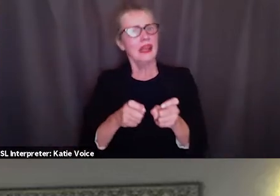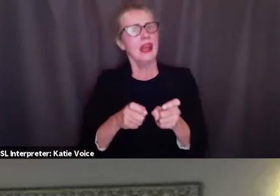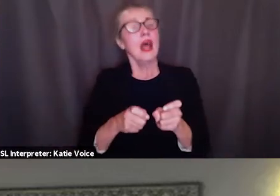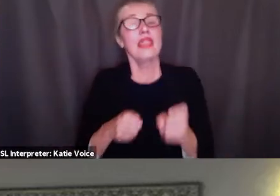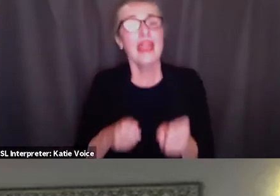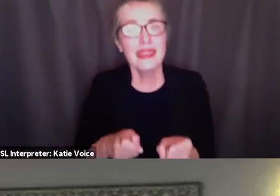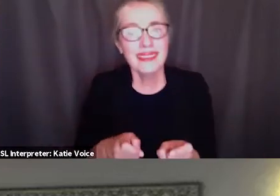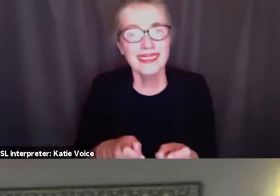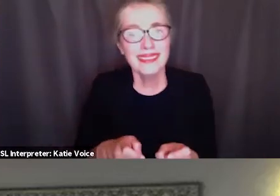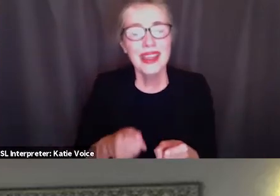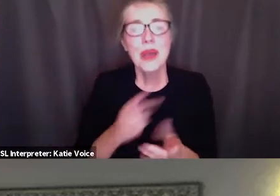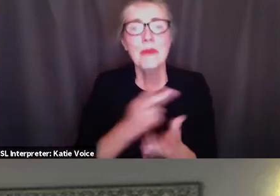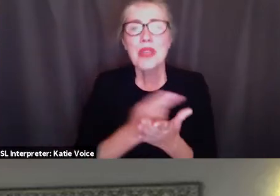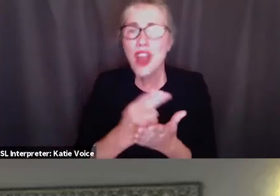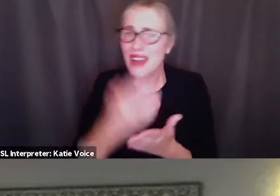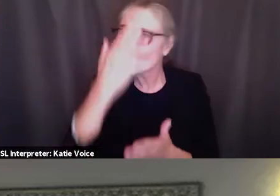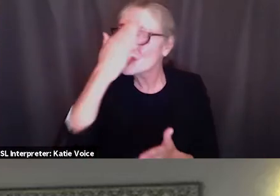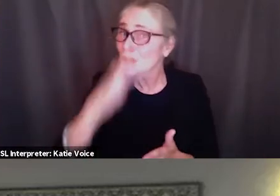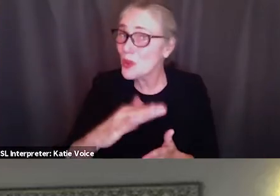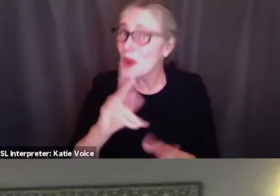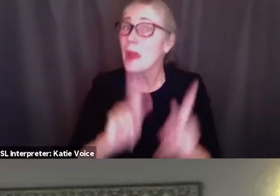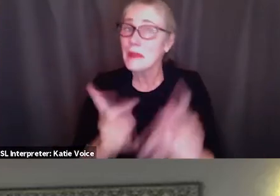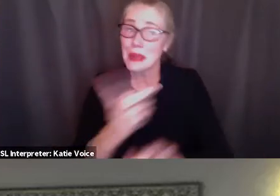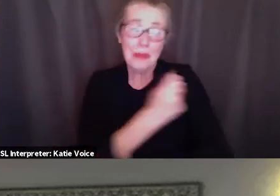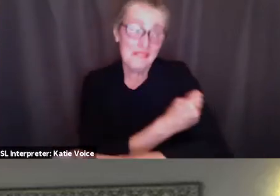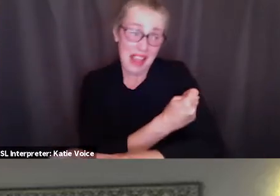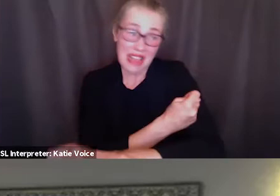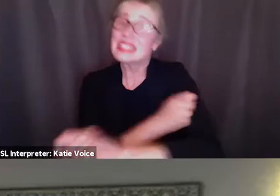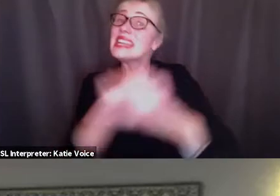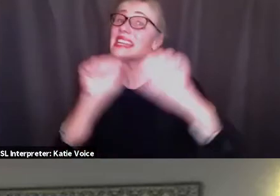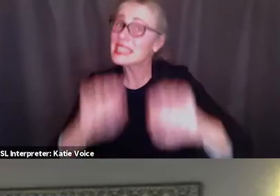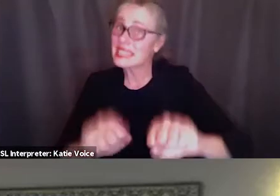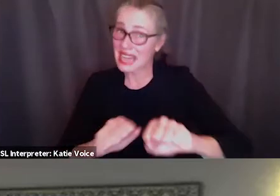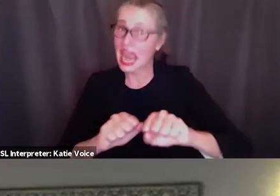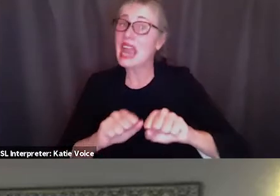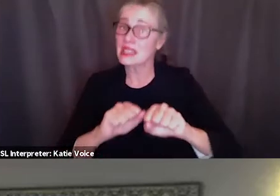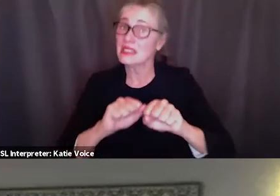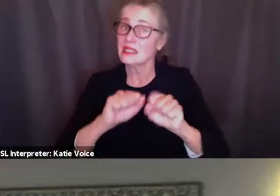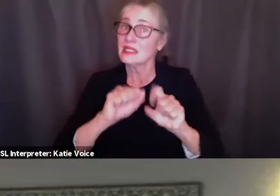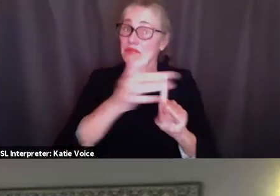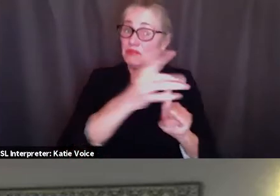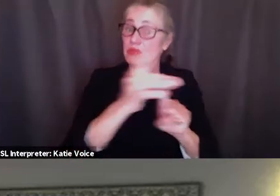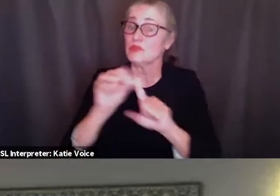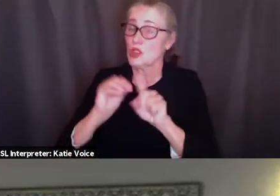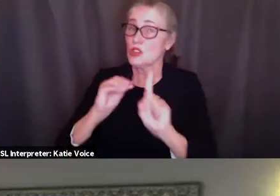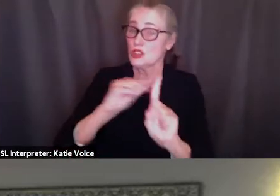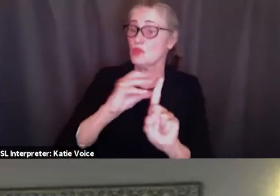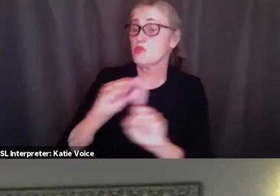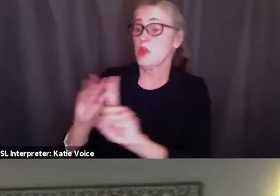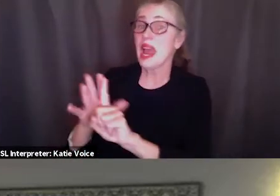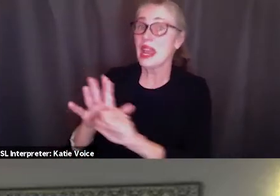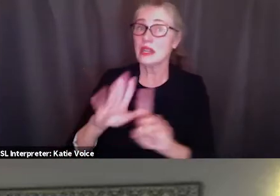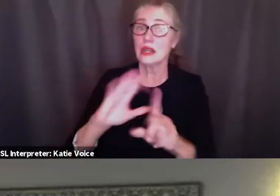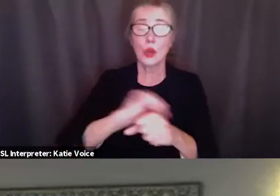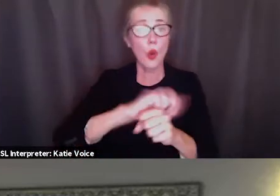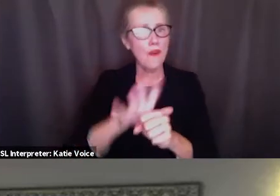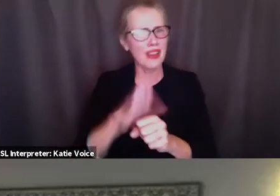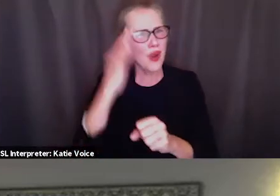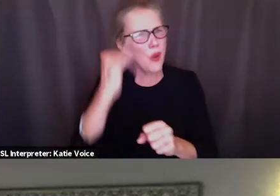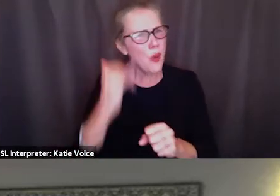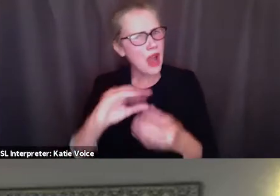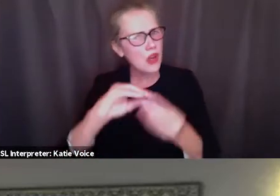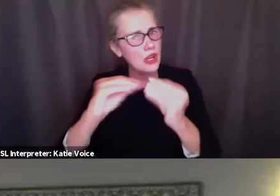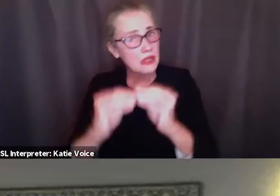vaccinated people spread COVID. They do. Why are the numbers higher in terms of positive tests for